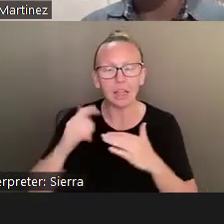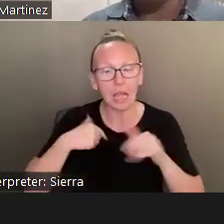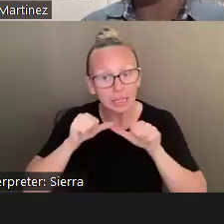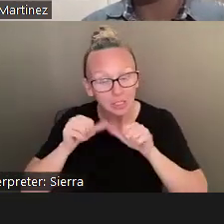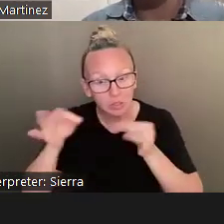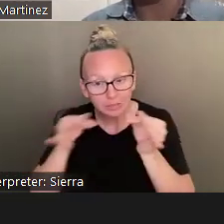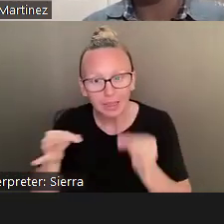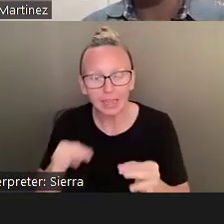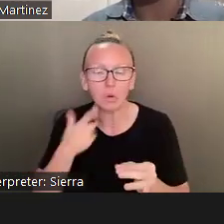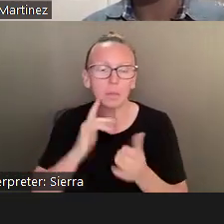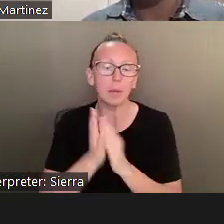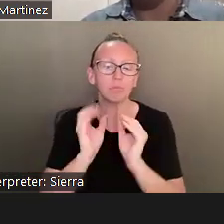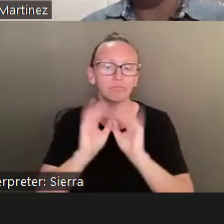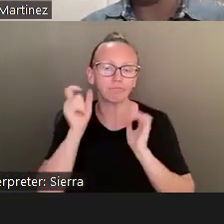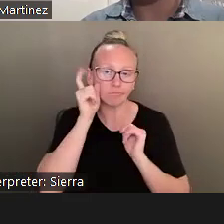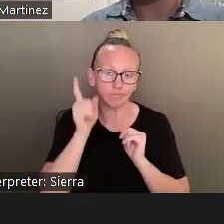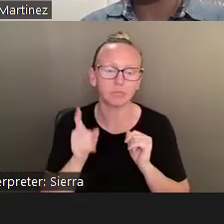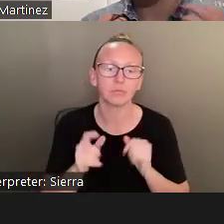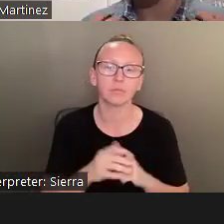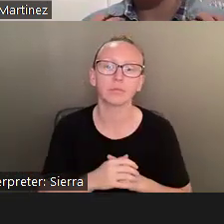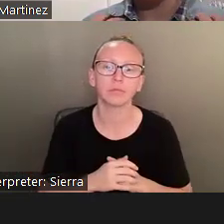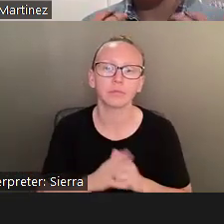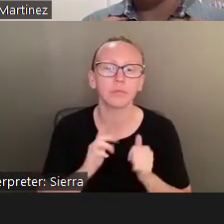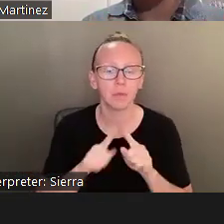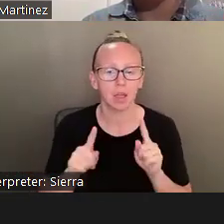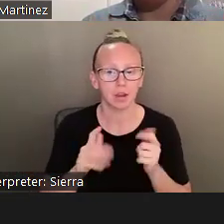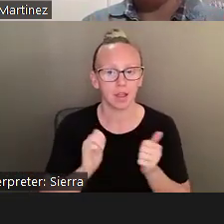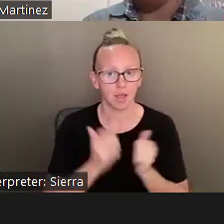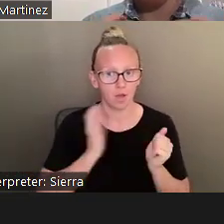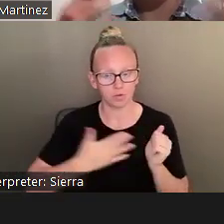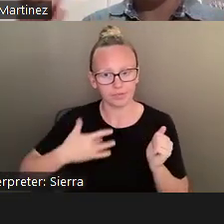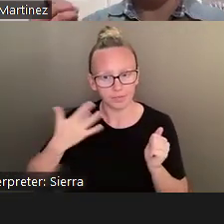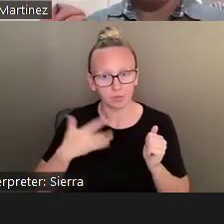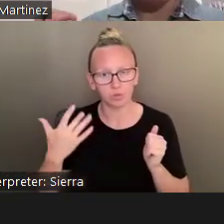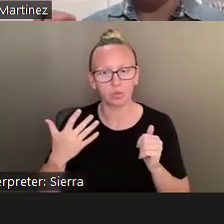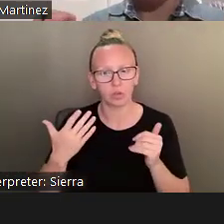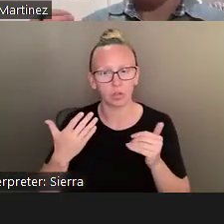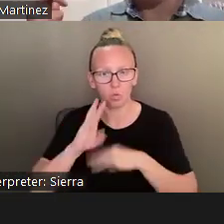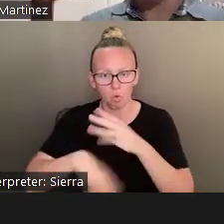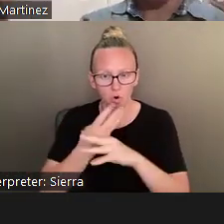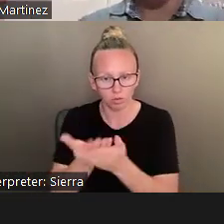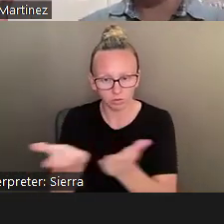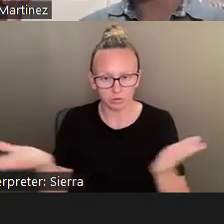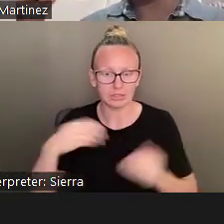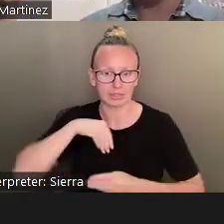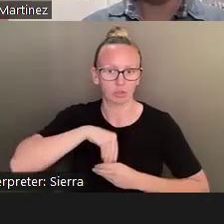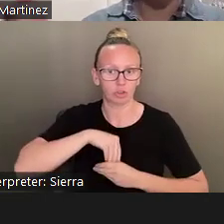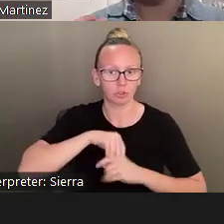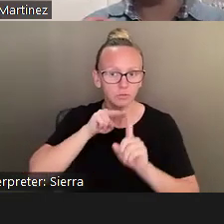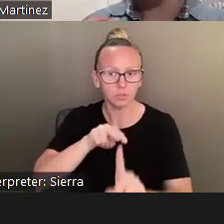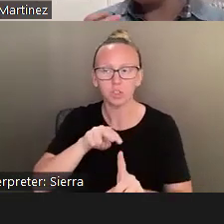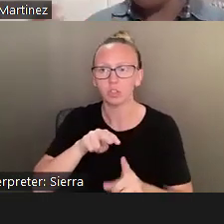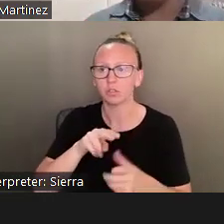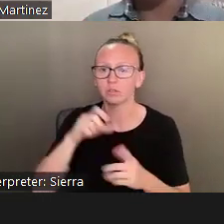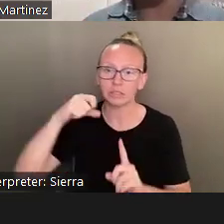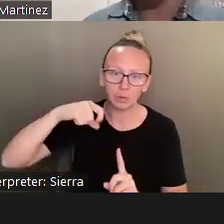make work about the ways our sensory worlds, our interior perception of stimuli, light,